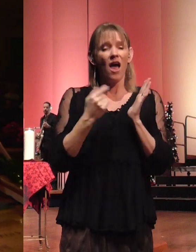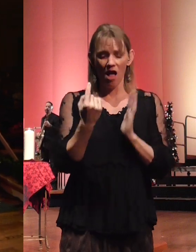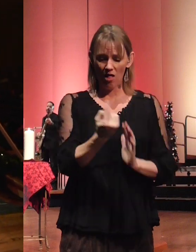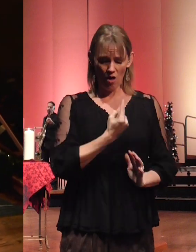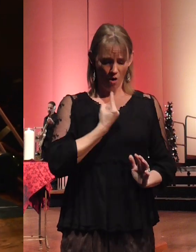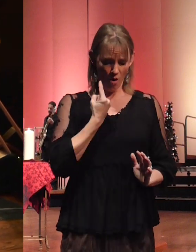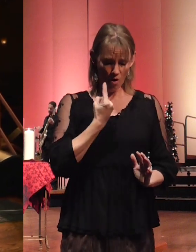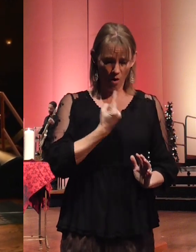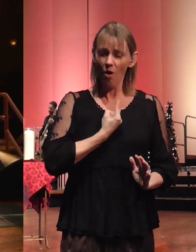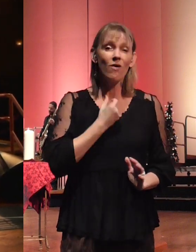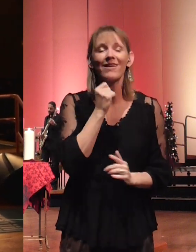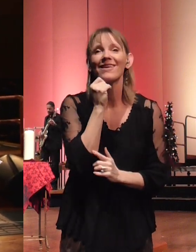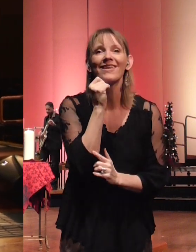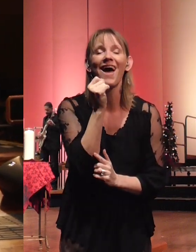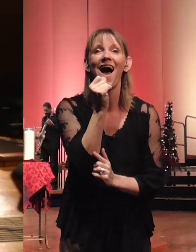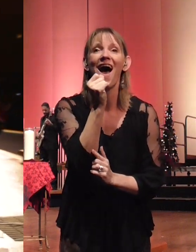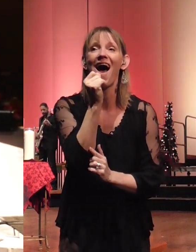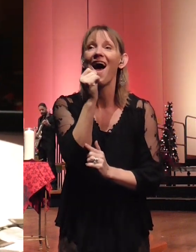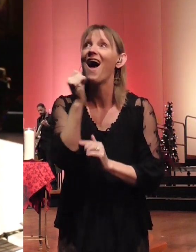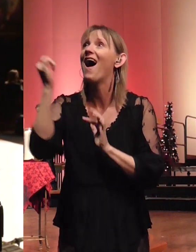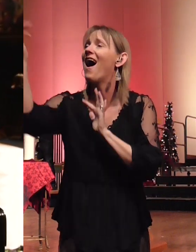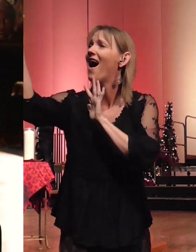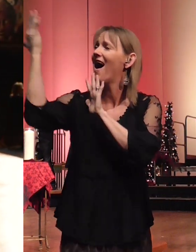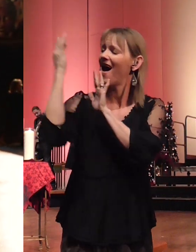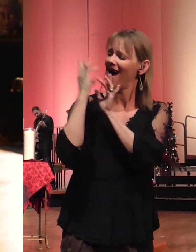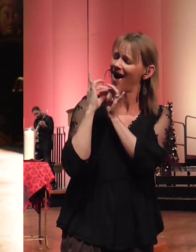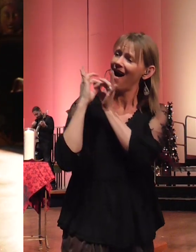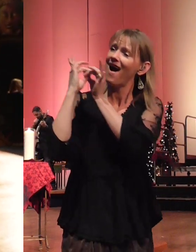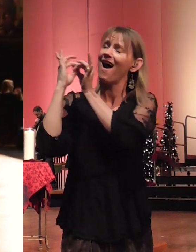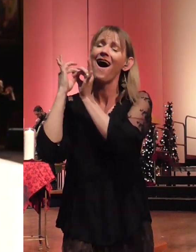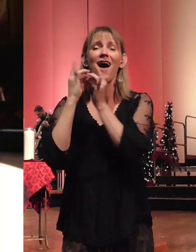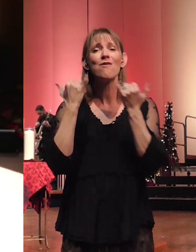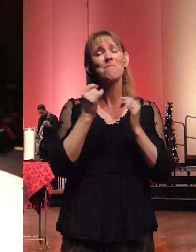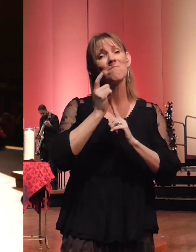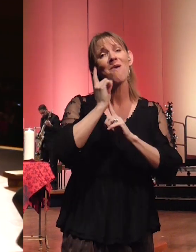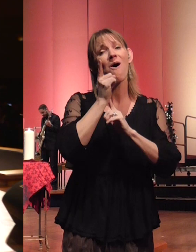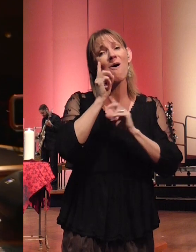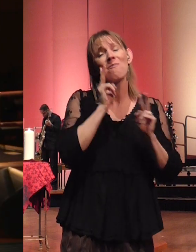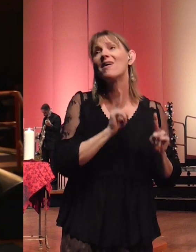not alone. In this moment,